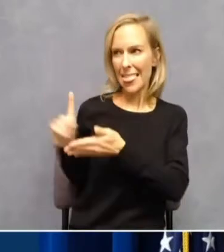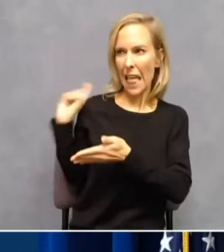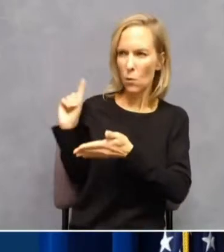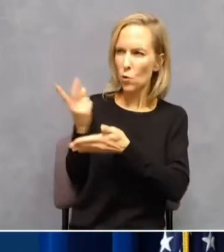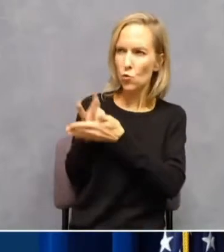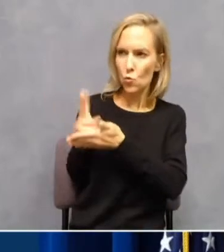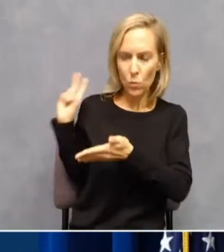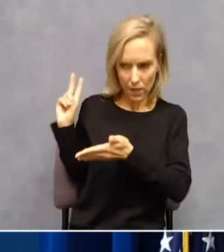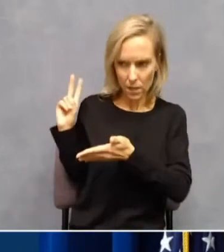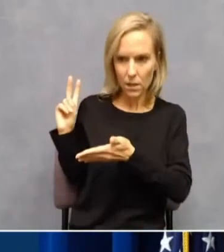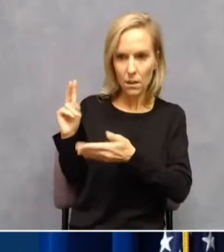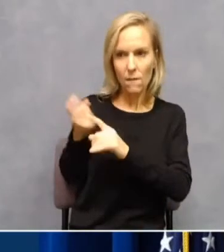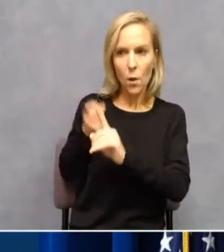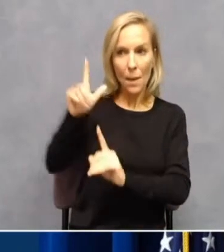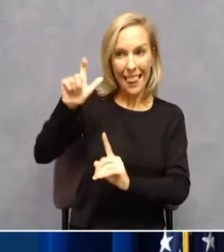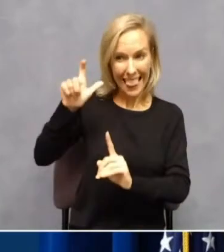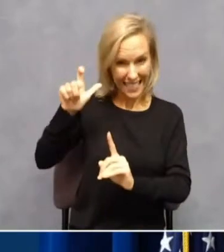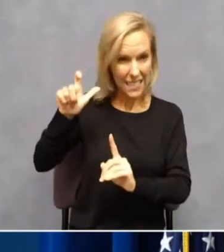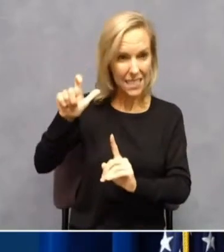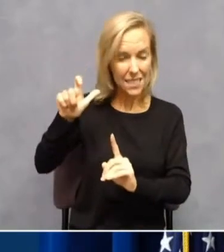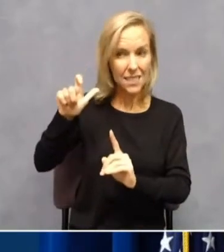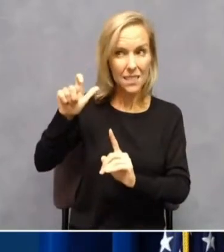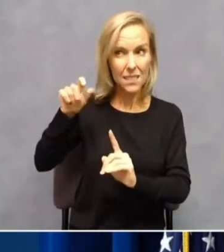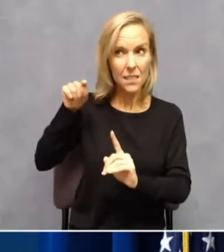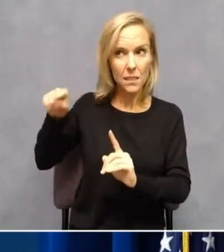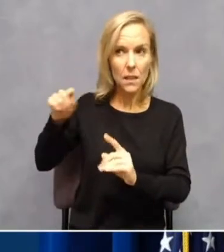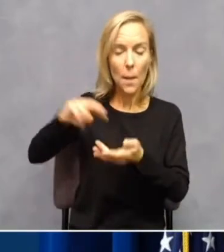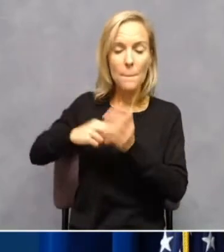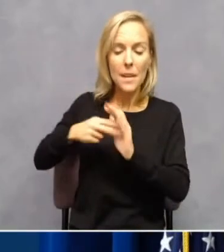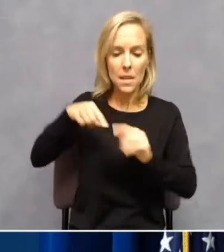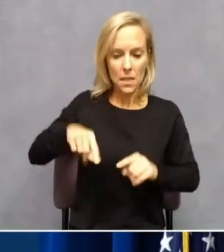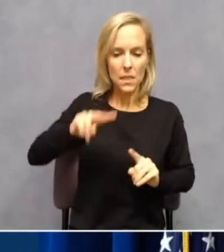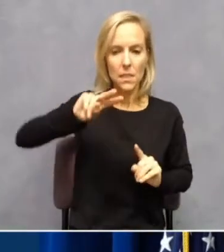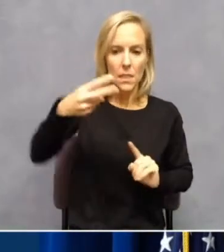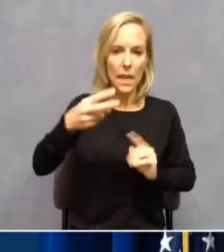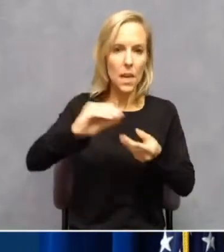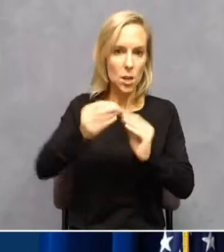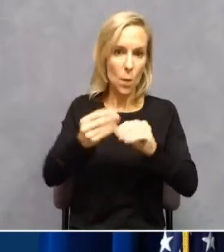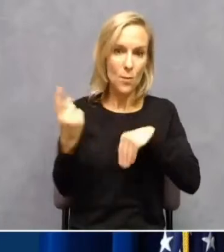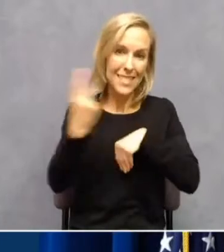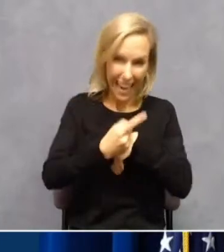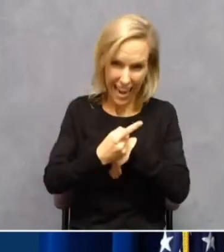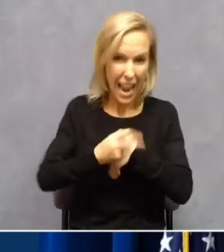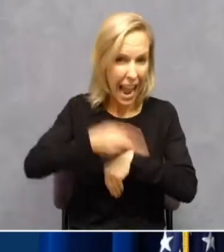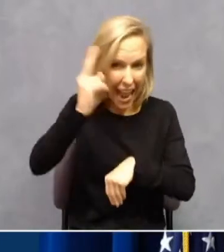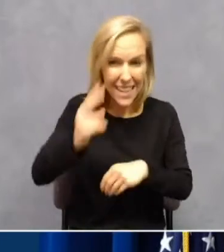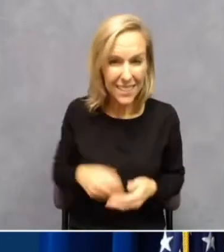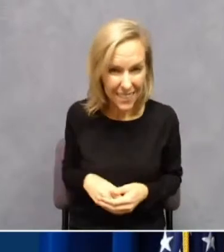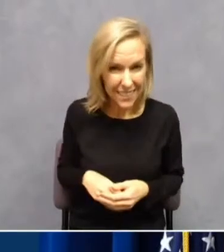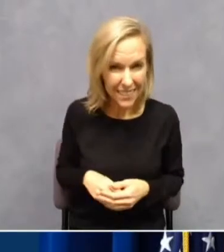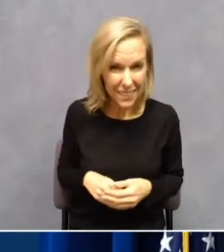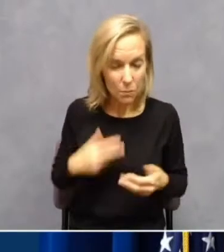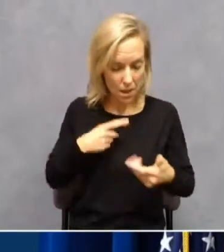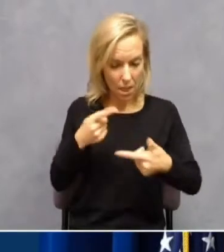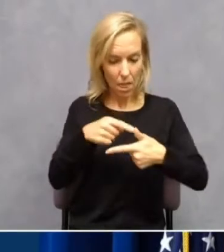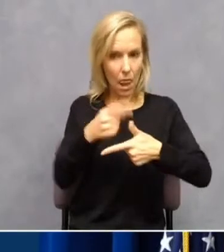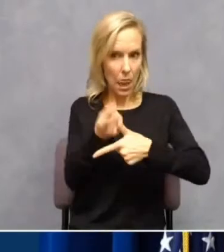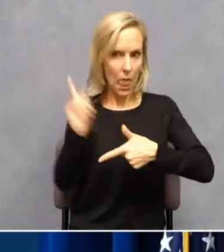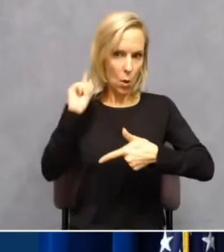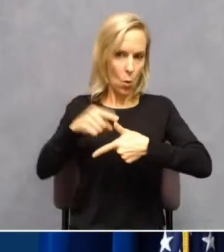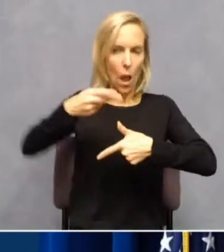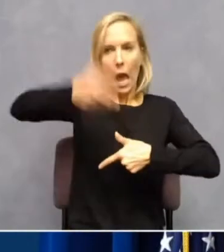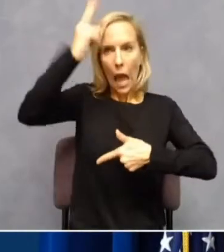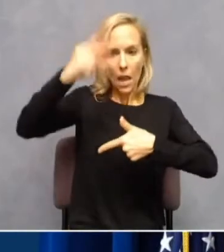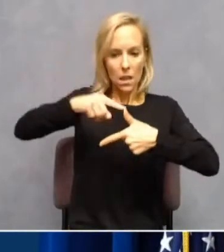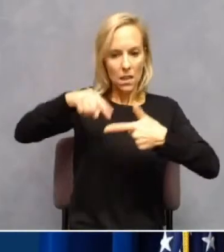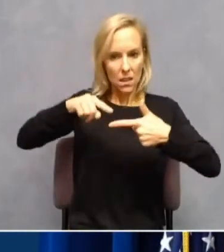from Lexington, this would be our single highest day. That's not where we want to be right now. So we've got to stop this third